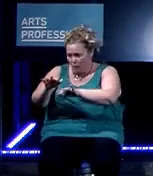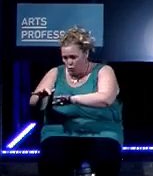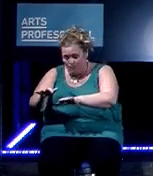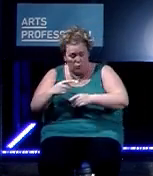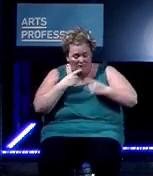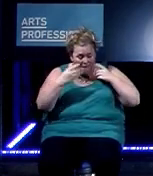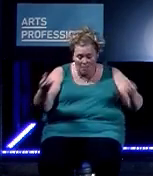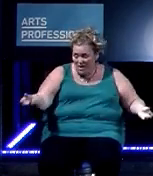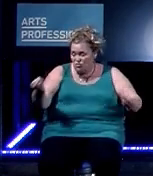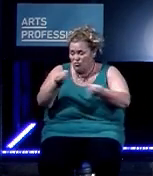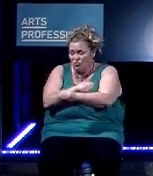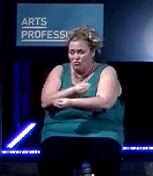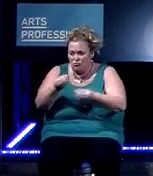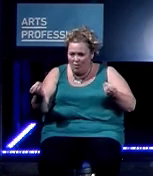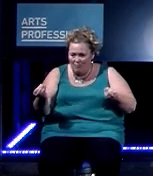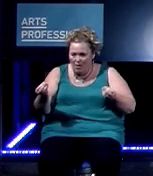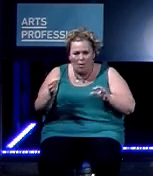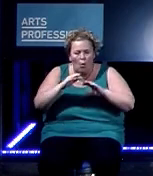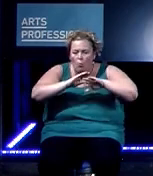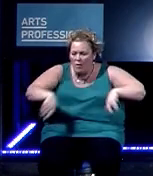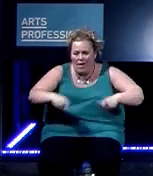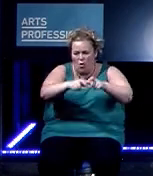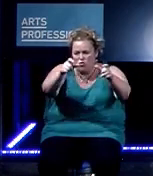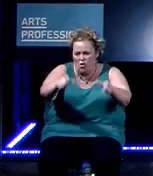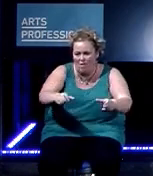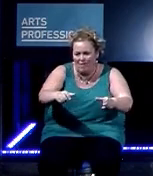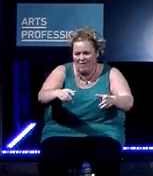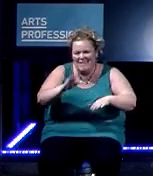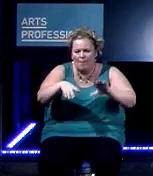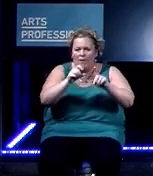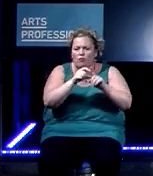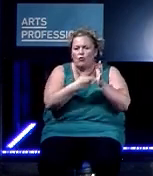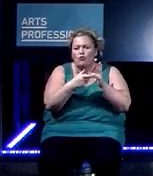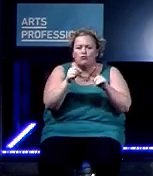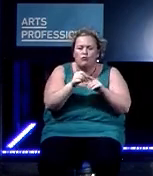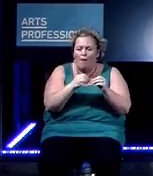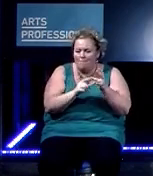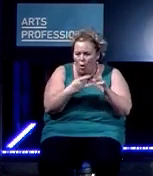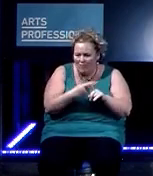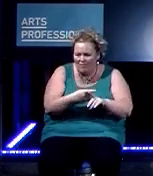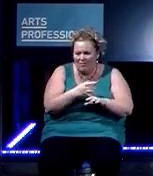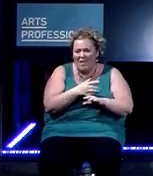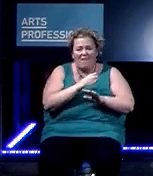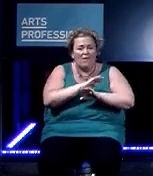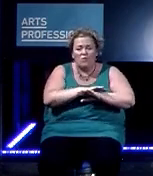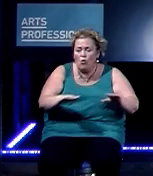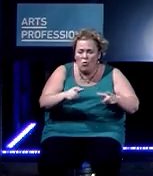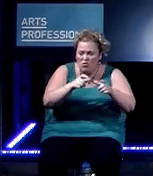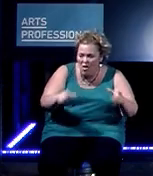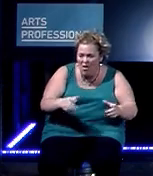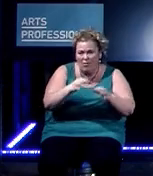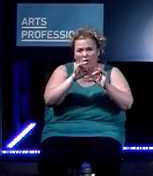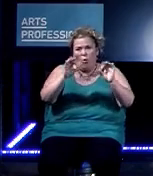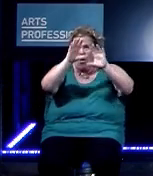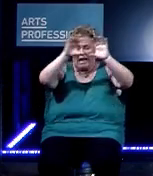all. So think about Dropbox with no servers. If there's no server, there's no cloud, then no one can look at your data except you. And that's